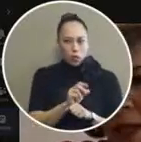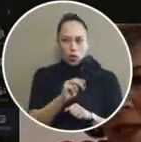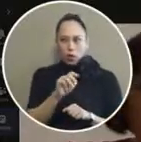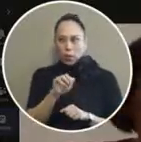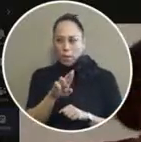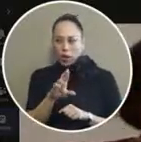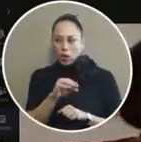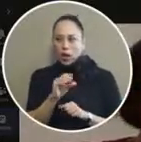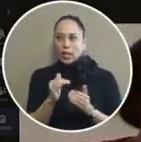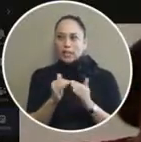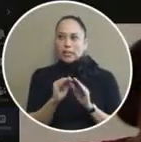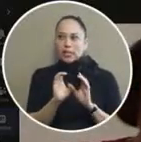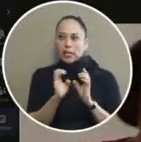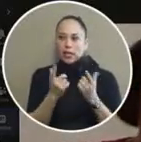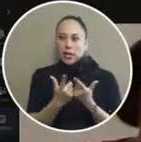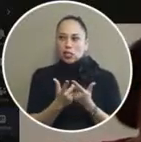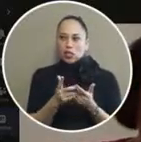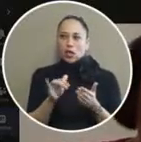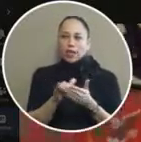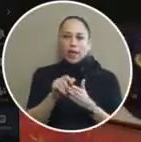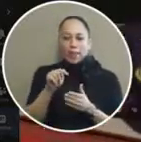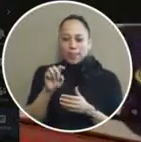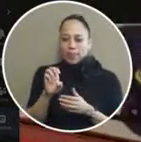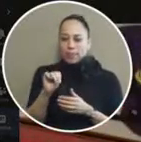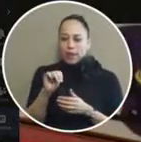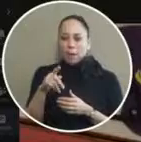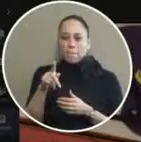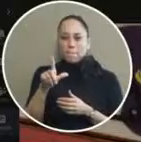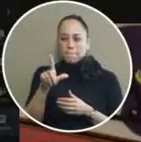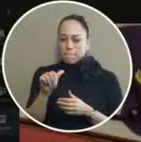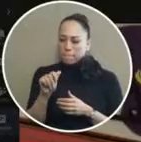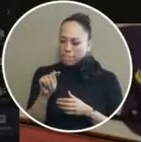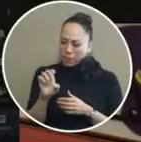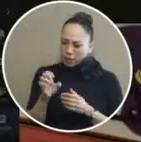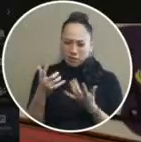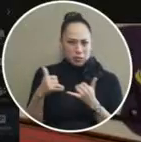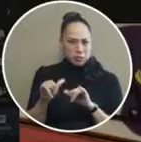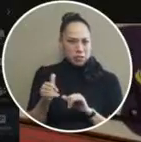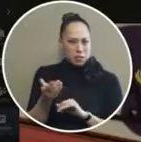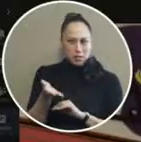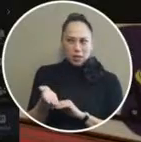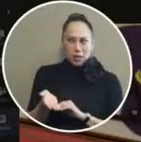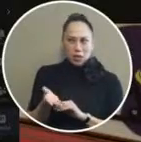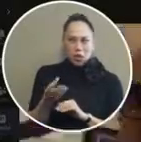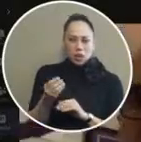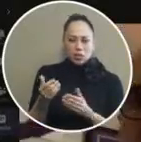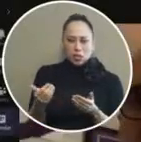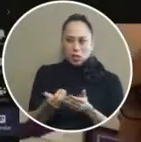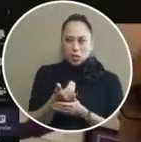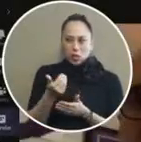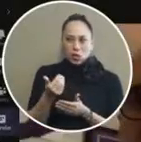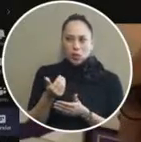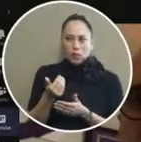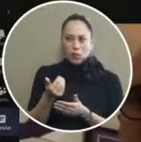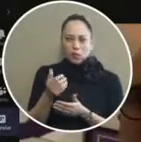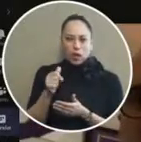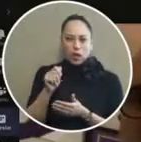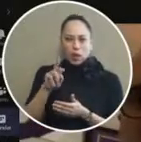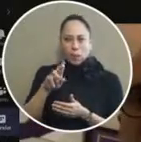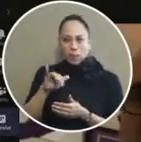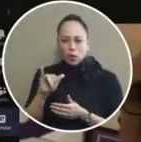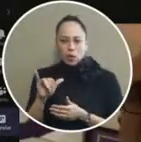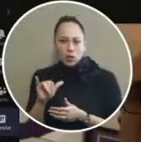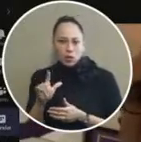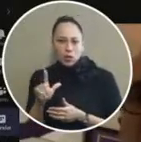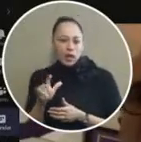and city council. So is that template still in effect? It was updated. It is. Okay, April 23rd.